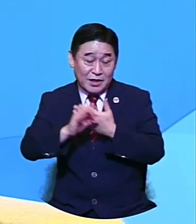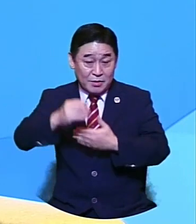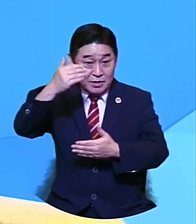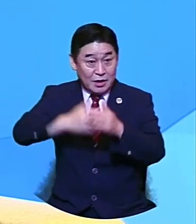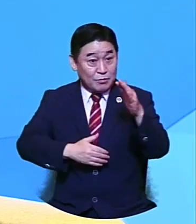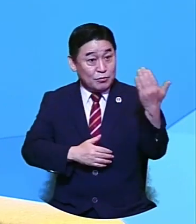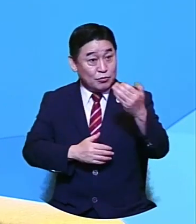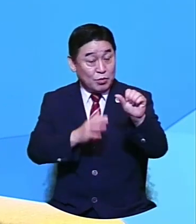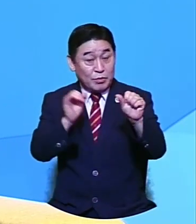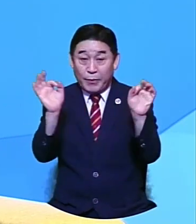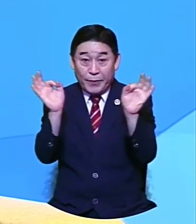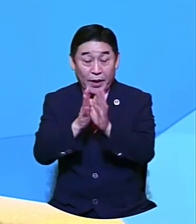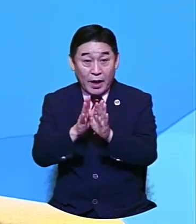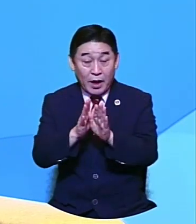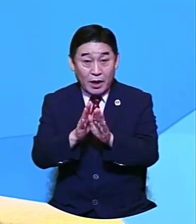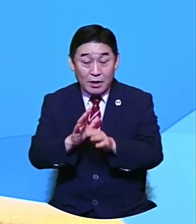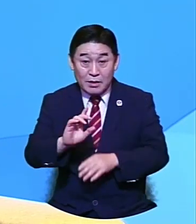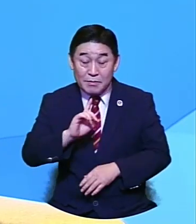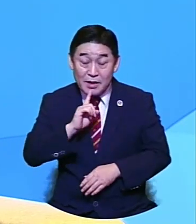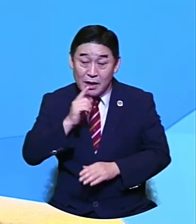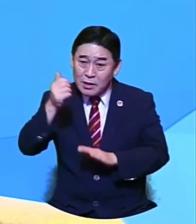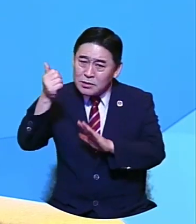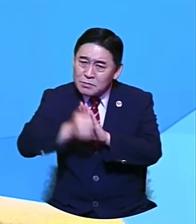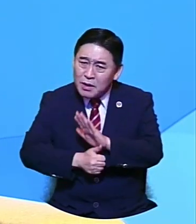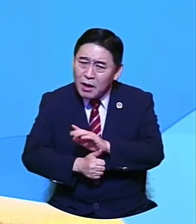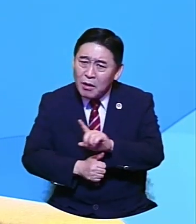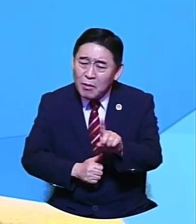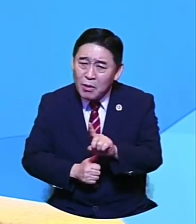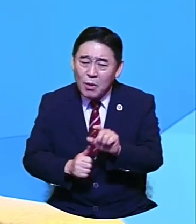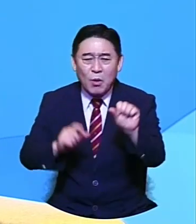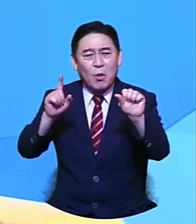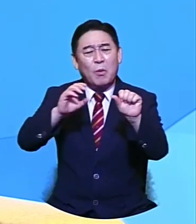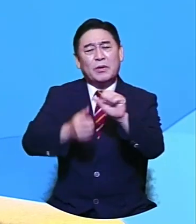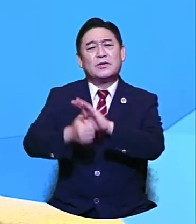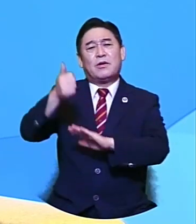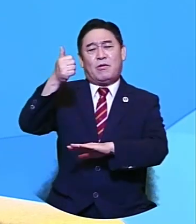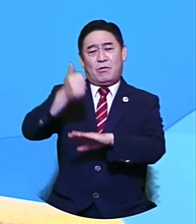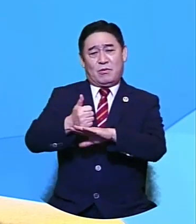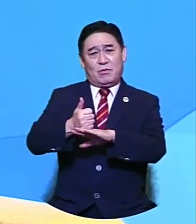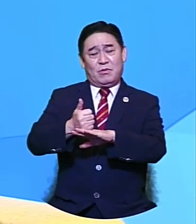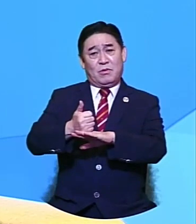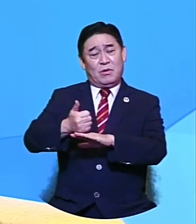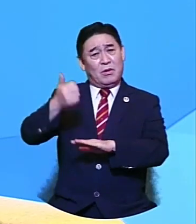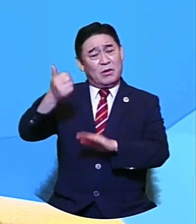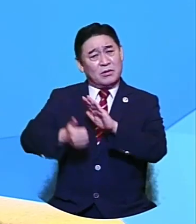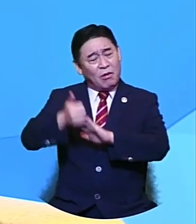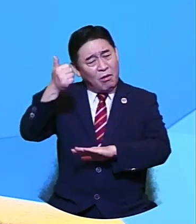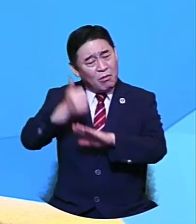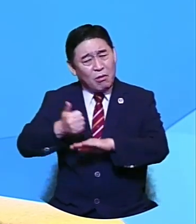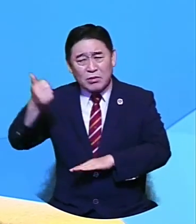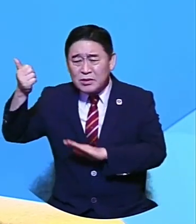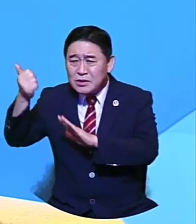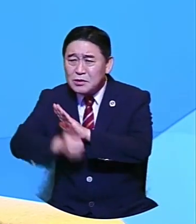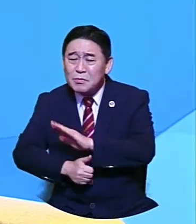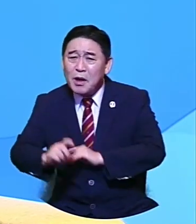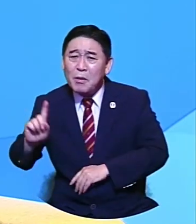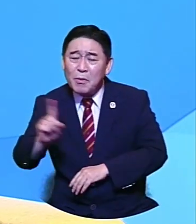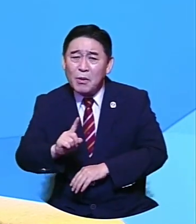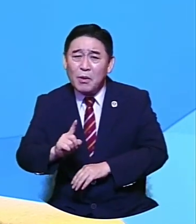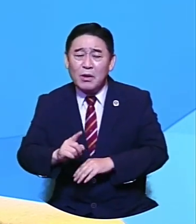failure or not, 5% of success ratio, I'm not so sure. if remaining 95